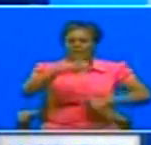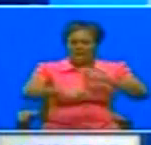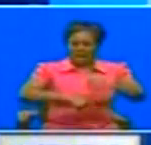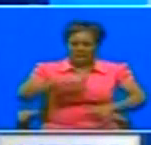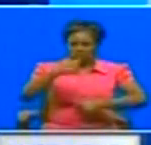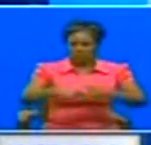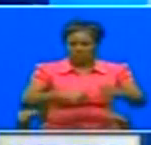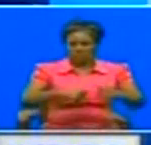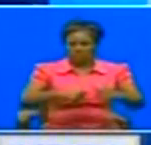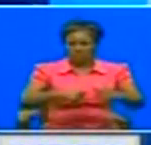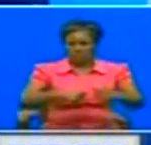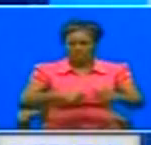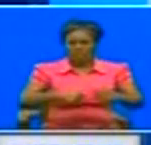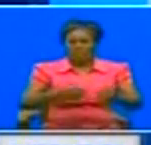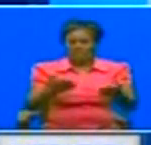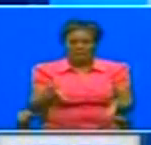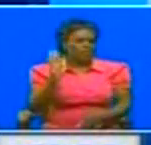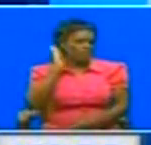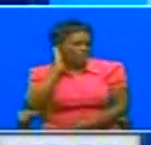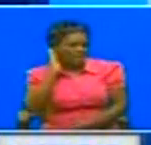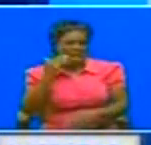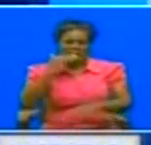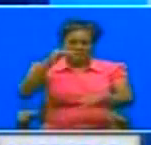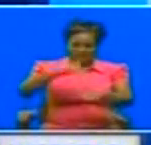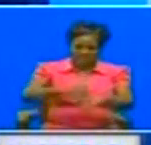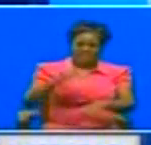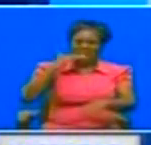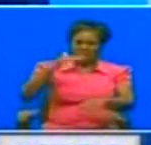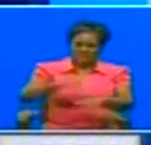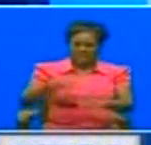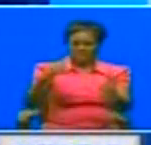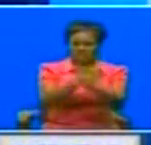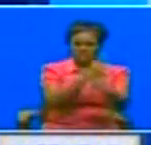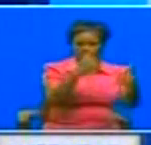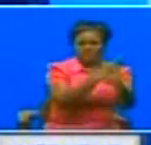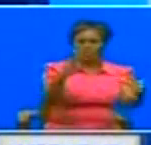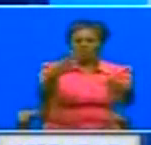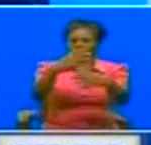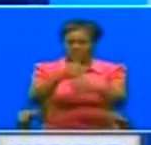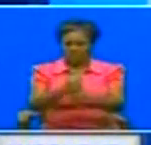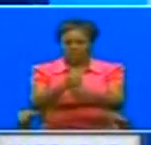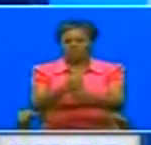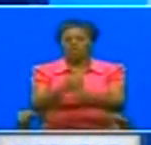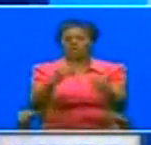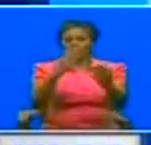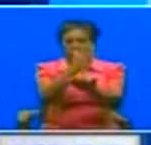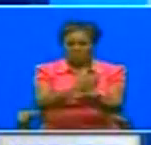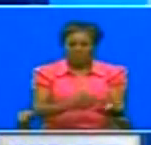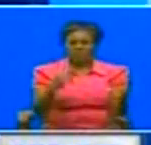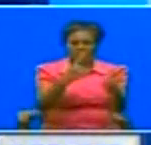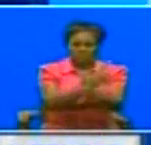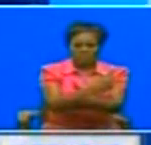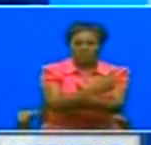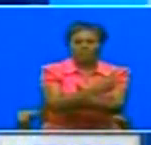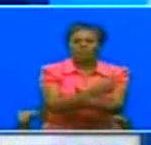taken. Kellen has just told us now that they've written letters to different organizations and different departments that deal with